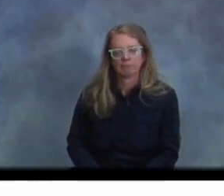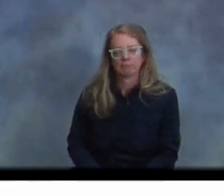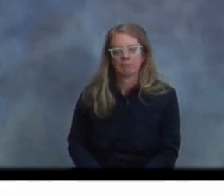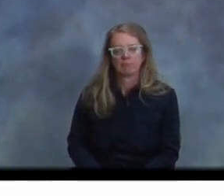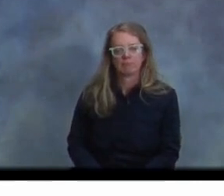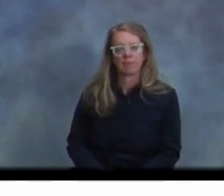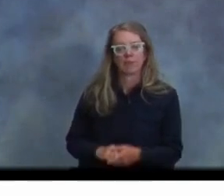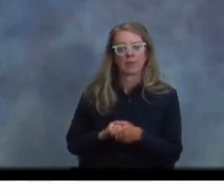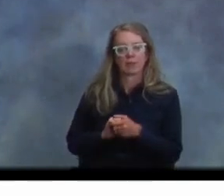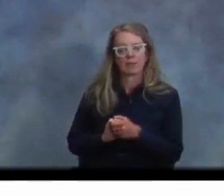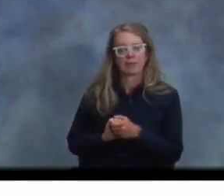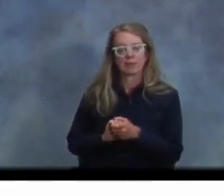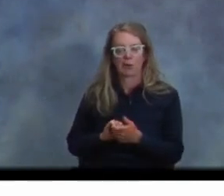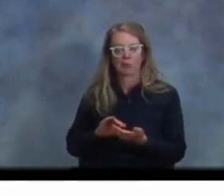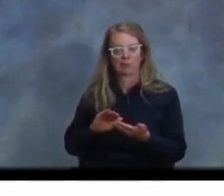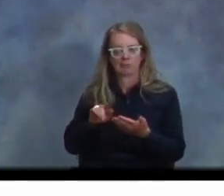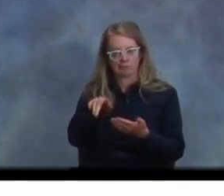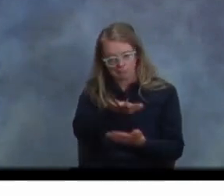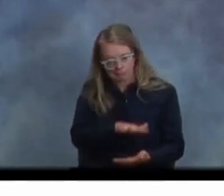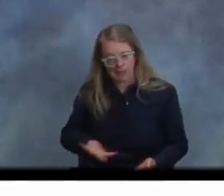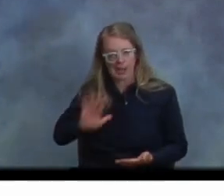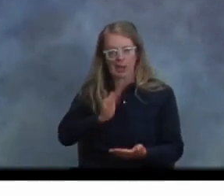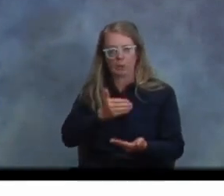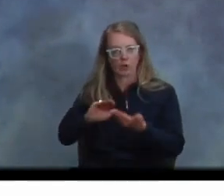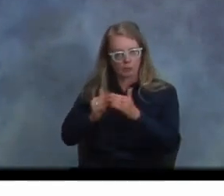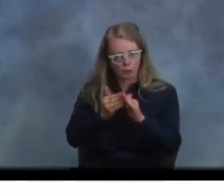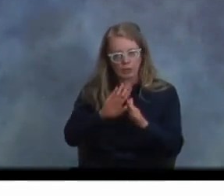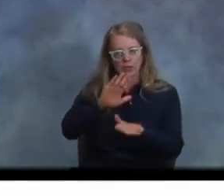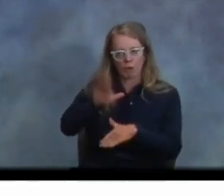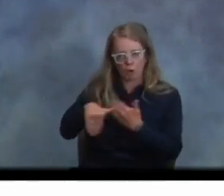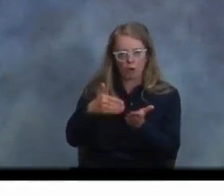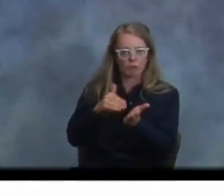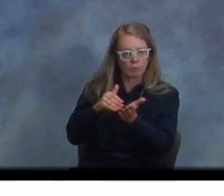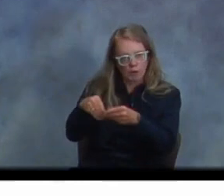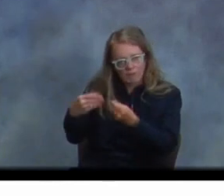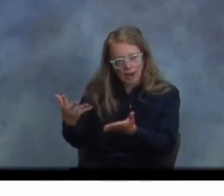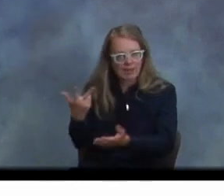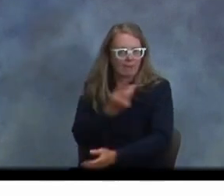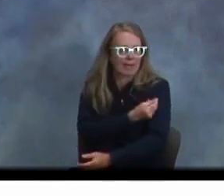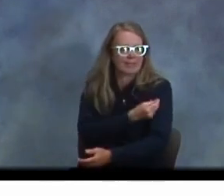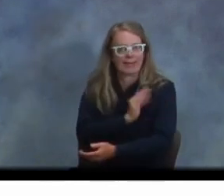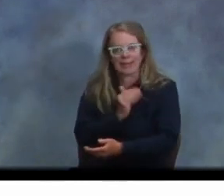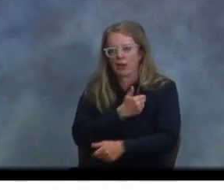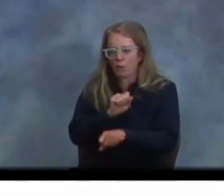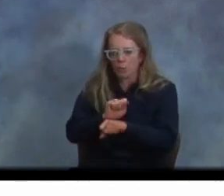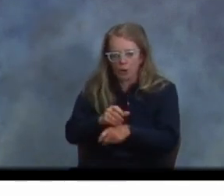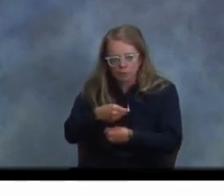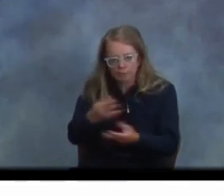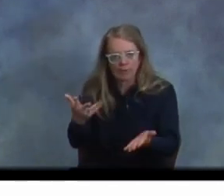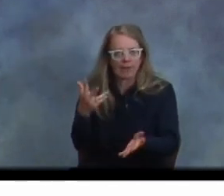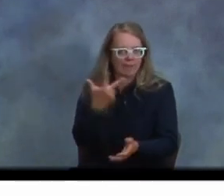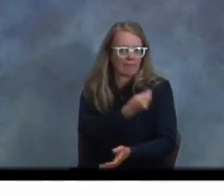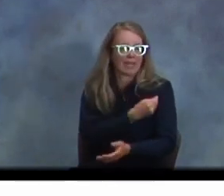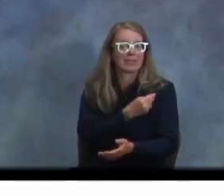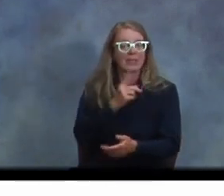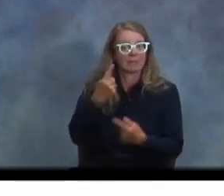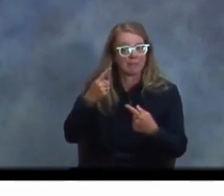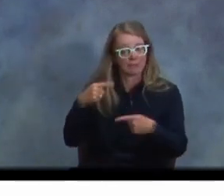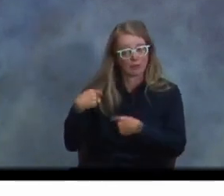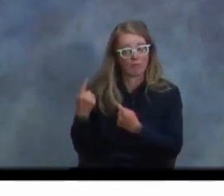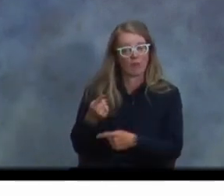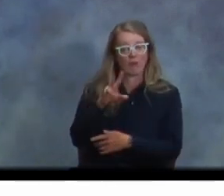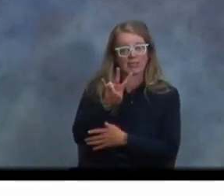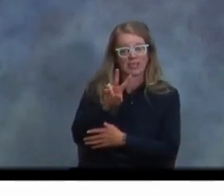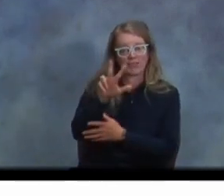As a community amongst all vaccine providers and all vaccine efforts, we have reached 73% of adults having received at least